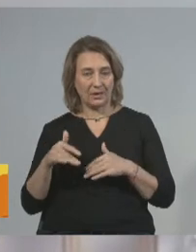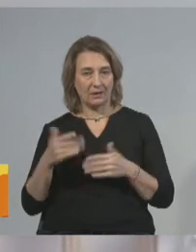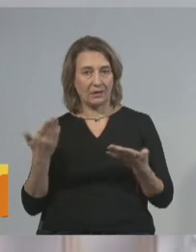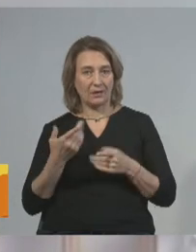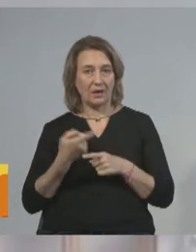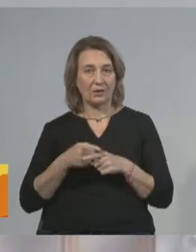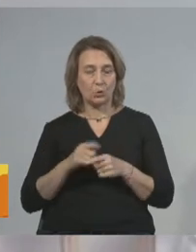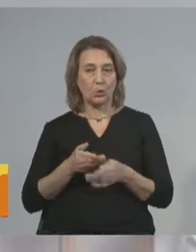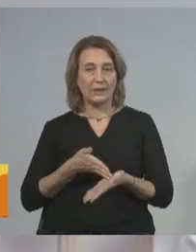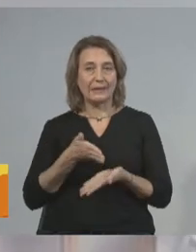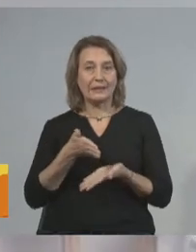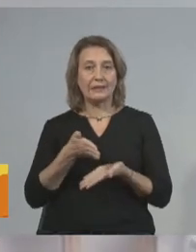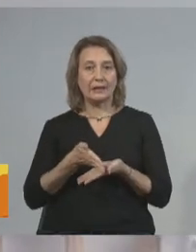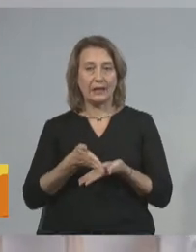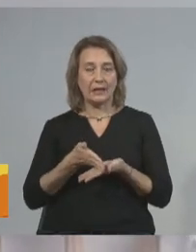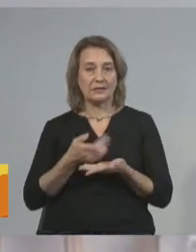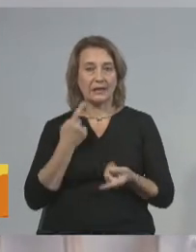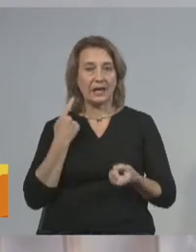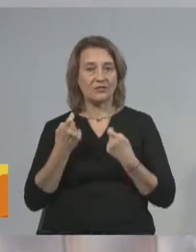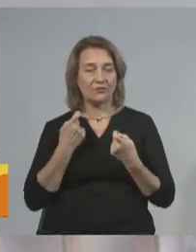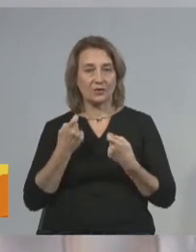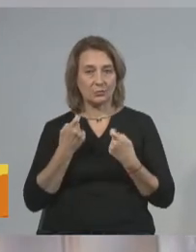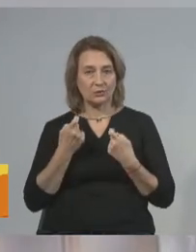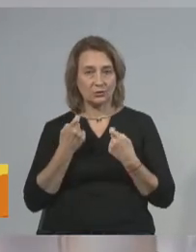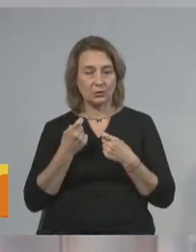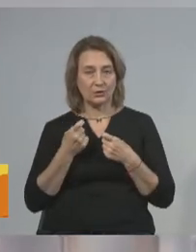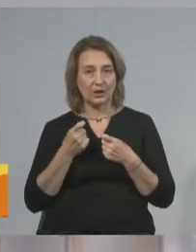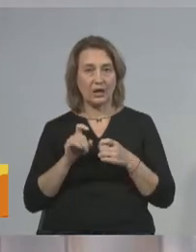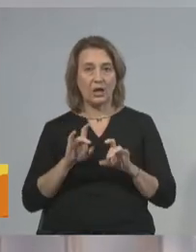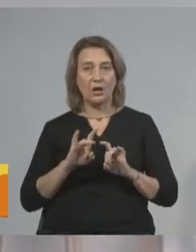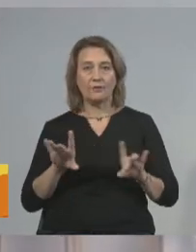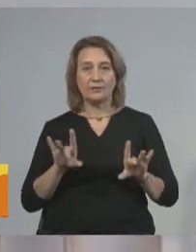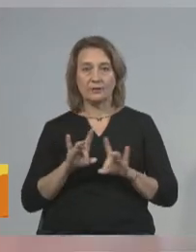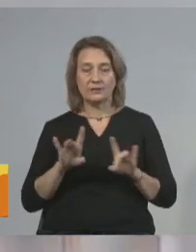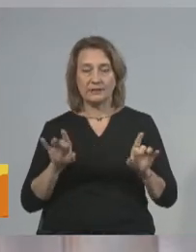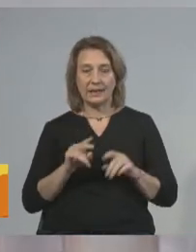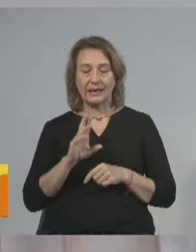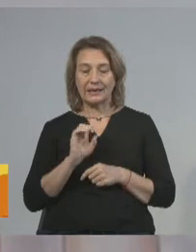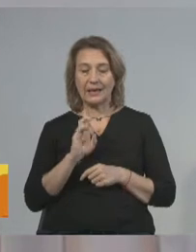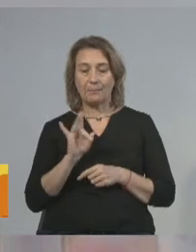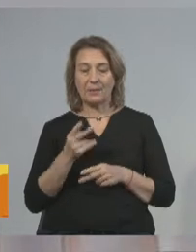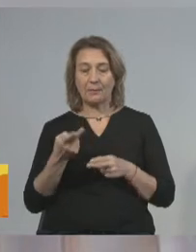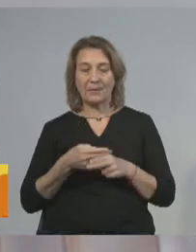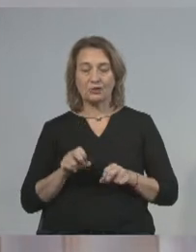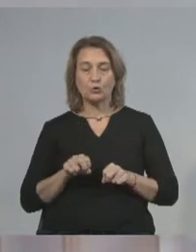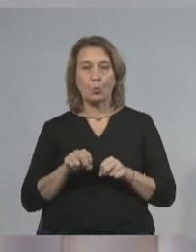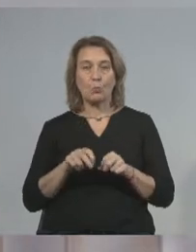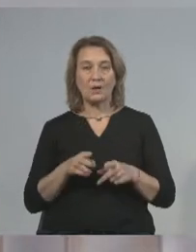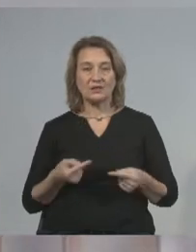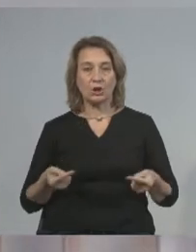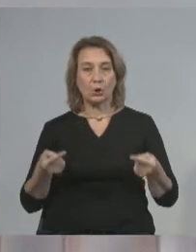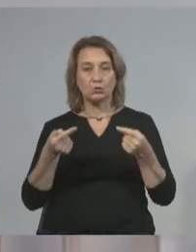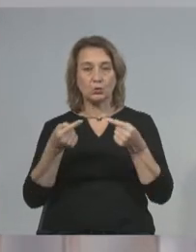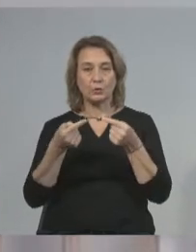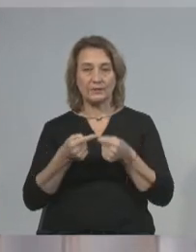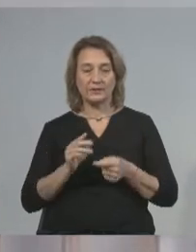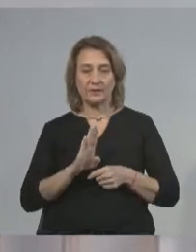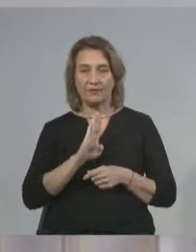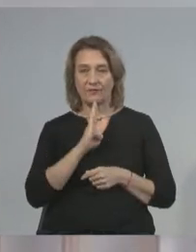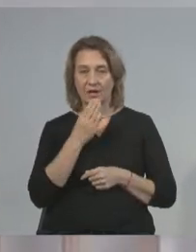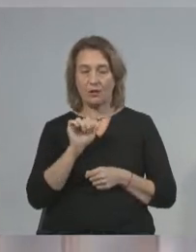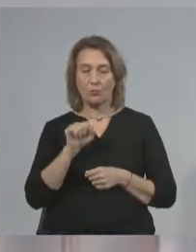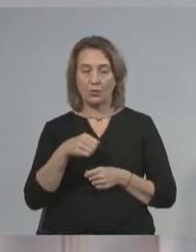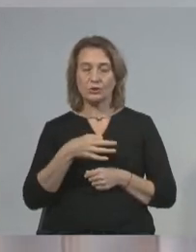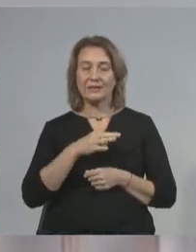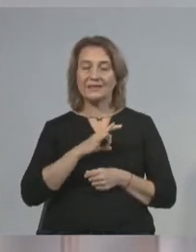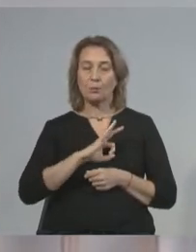society or those gaps which are around information and communication and cyber security the